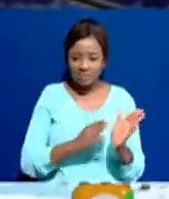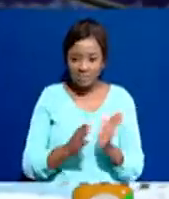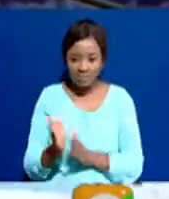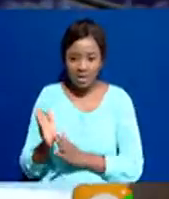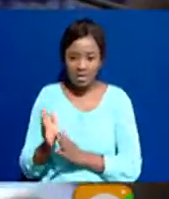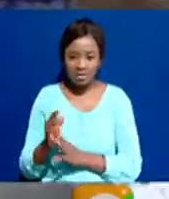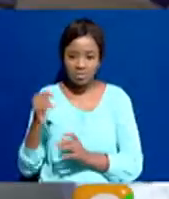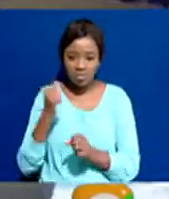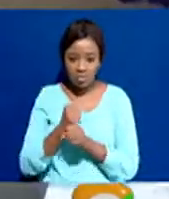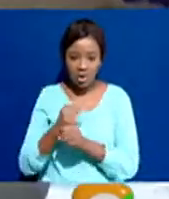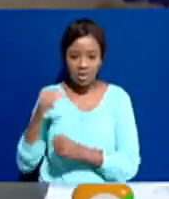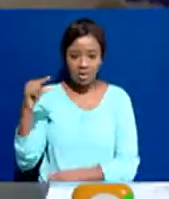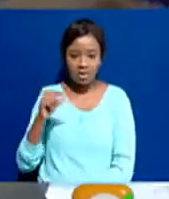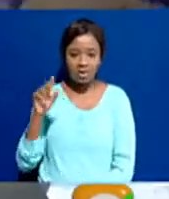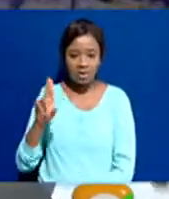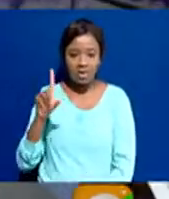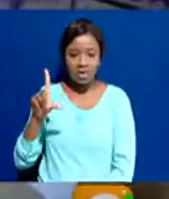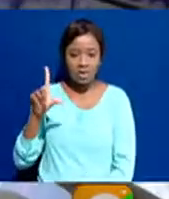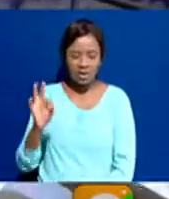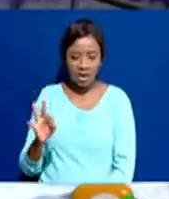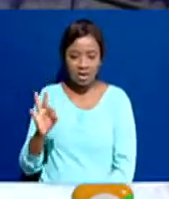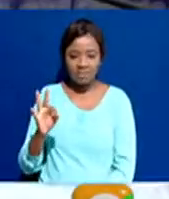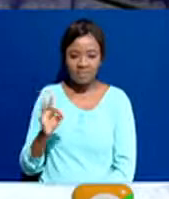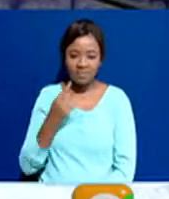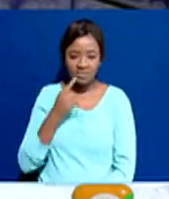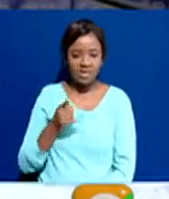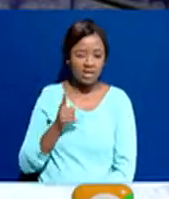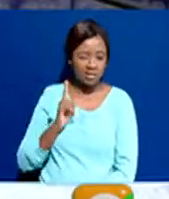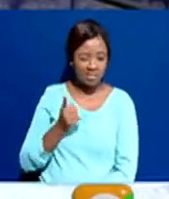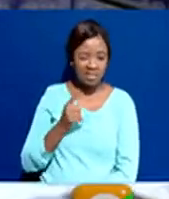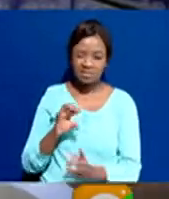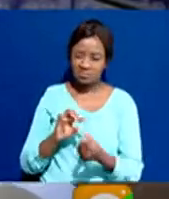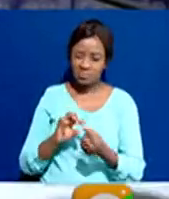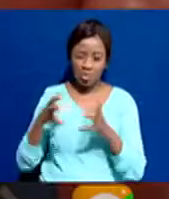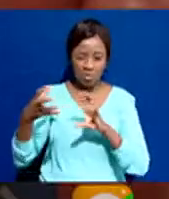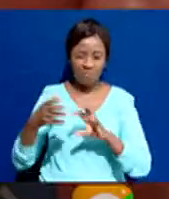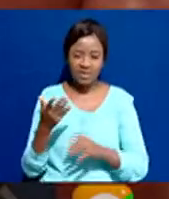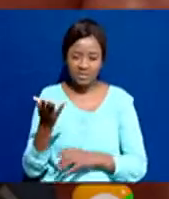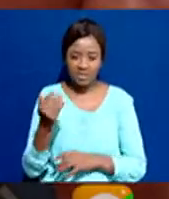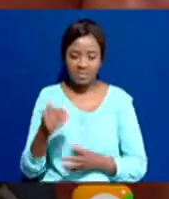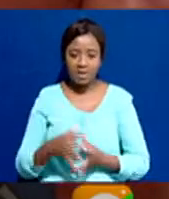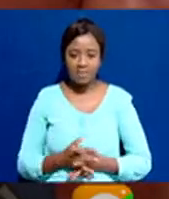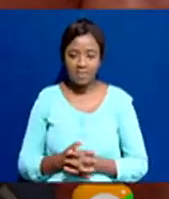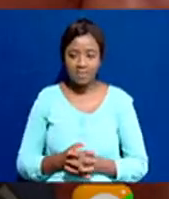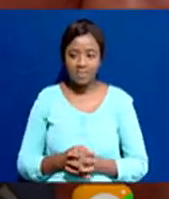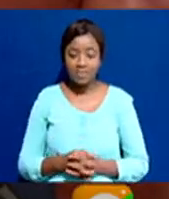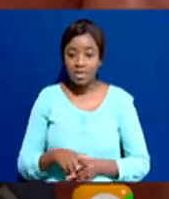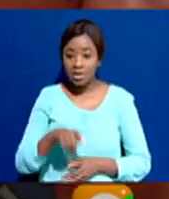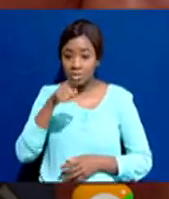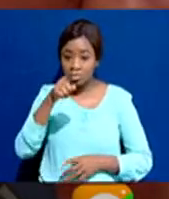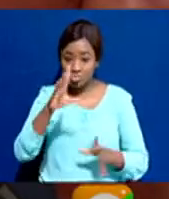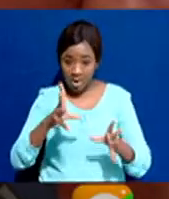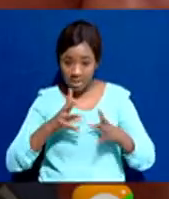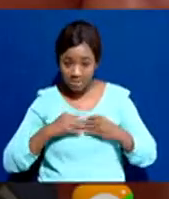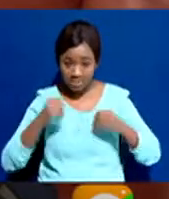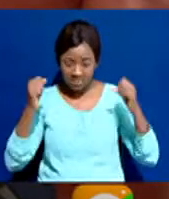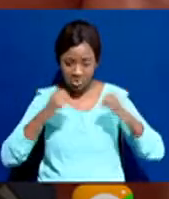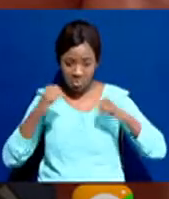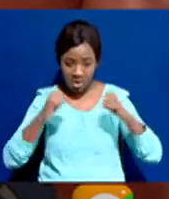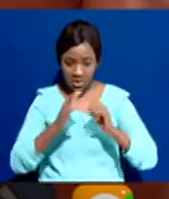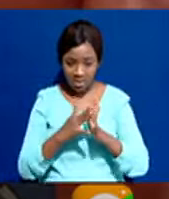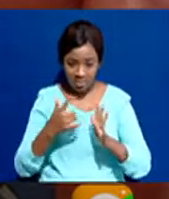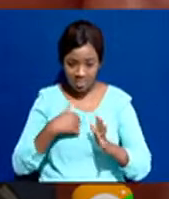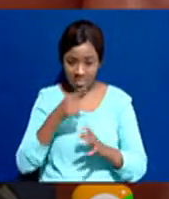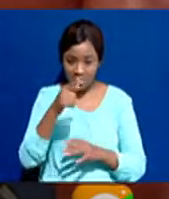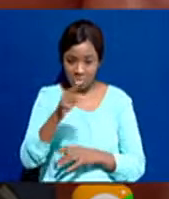in Gulf Power Limited, terming it a potential conflict of interest. You agree with me that a reduction in your profits